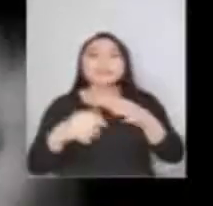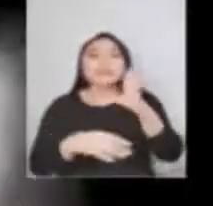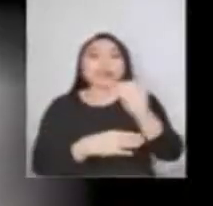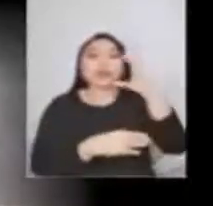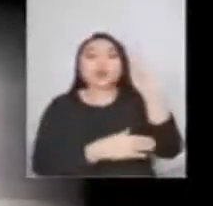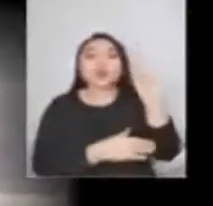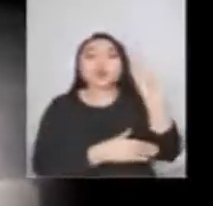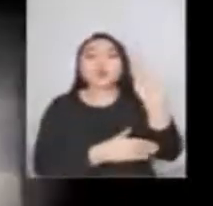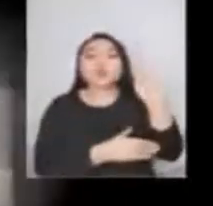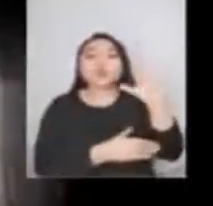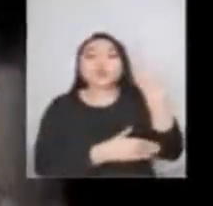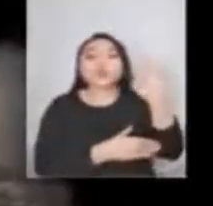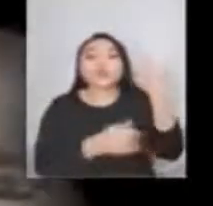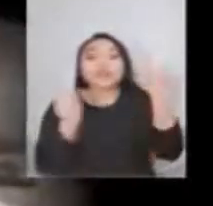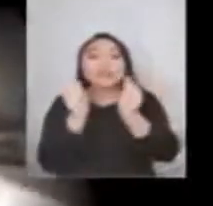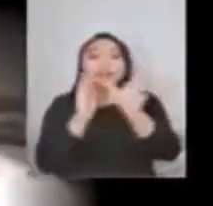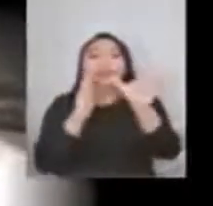ating